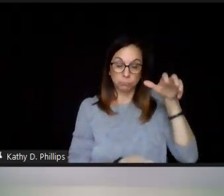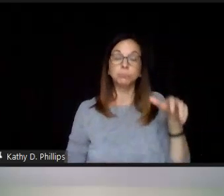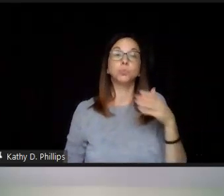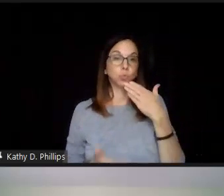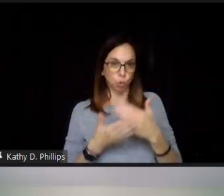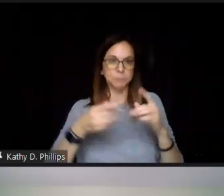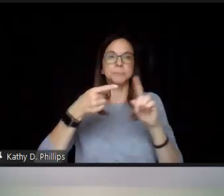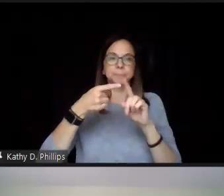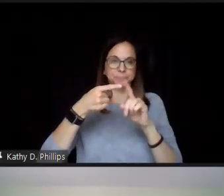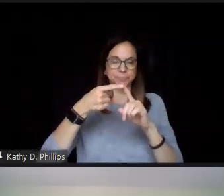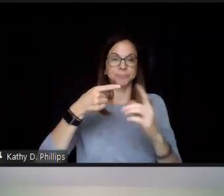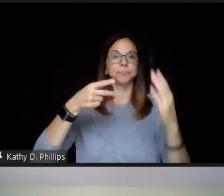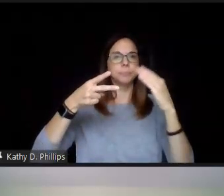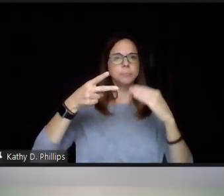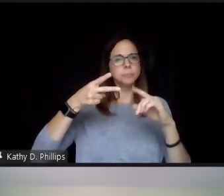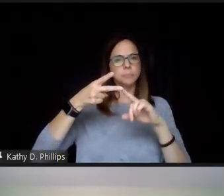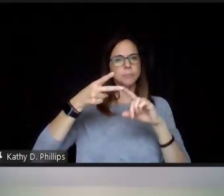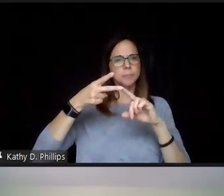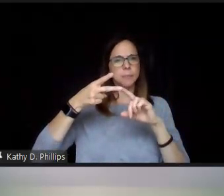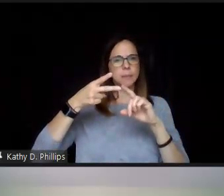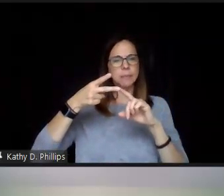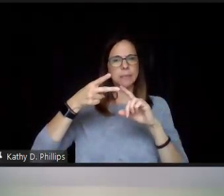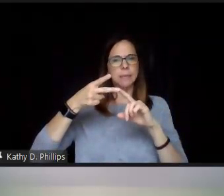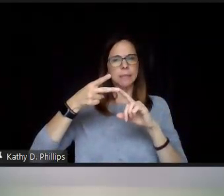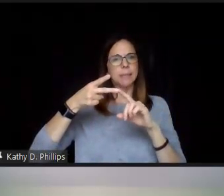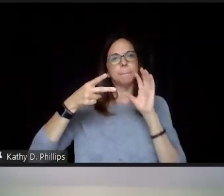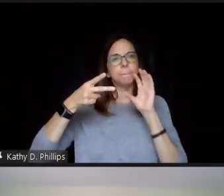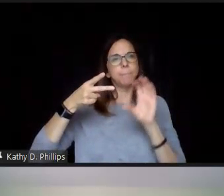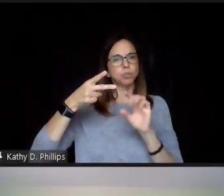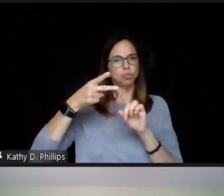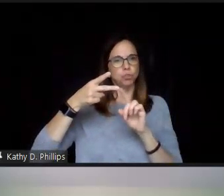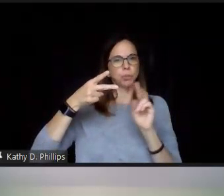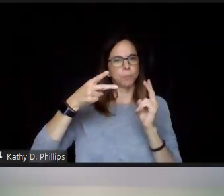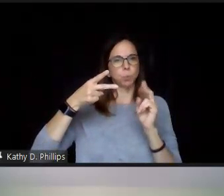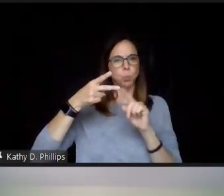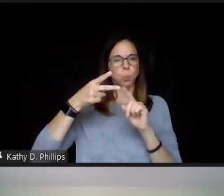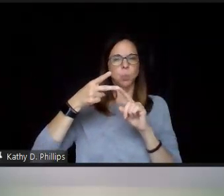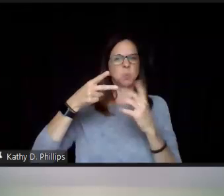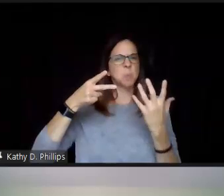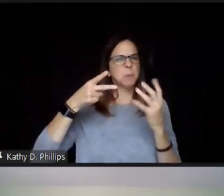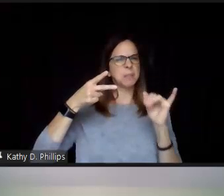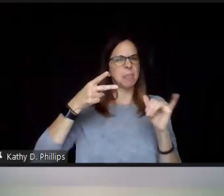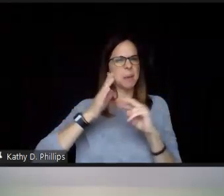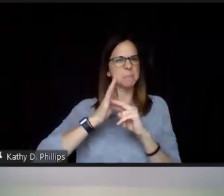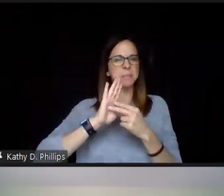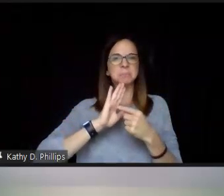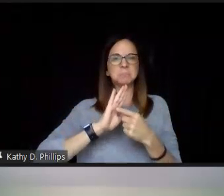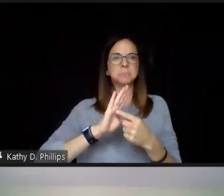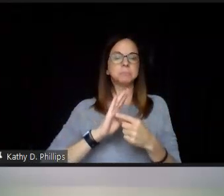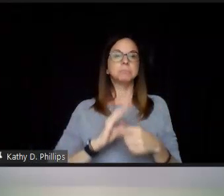That's the first one. What about the second image? What is that showing?